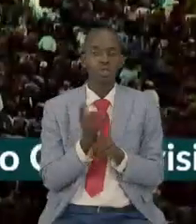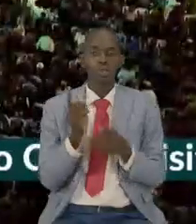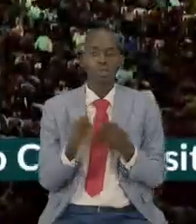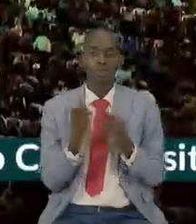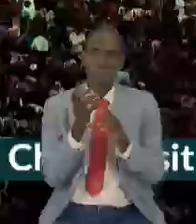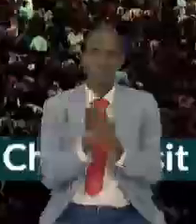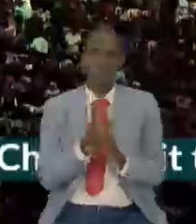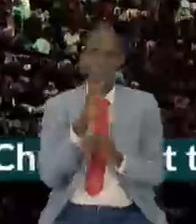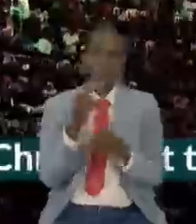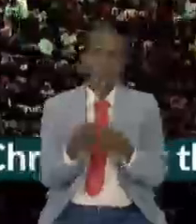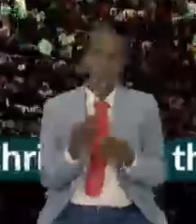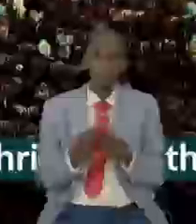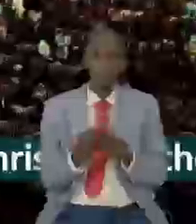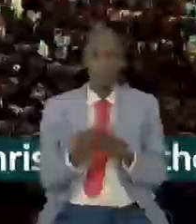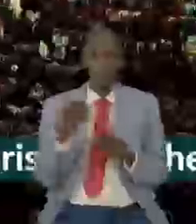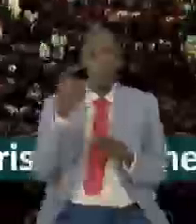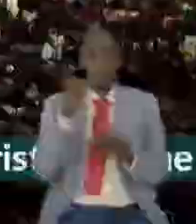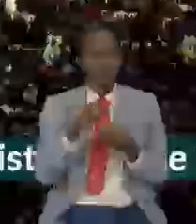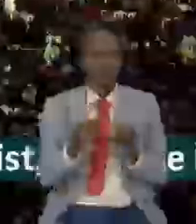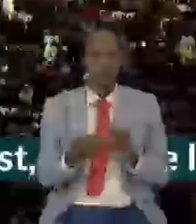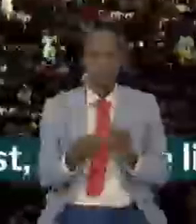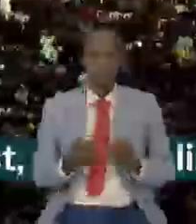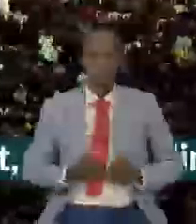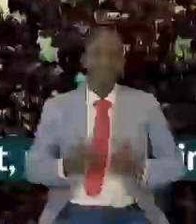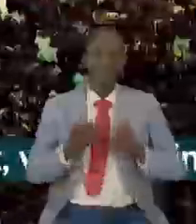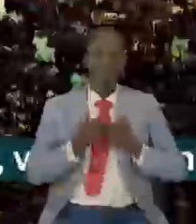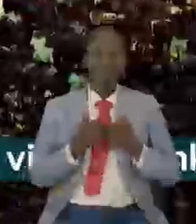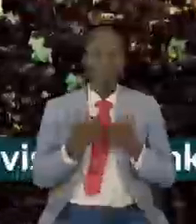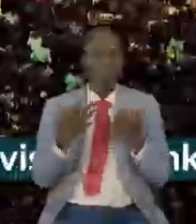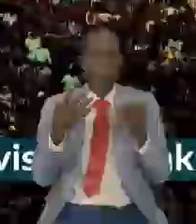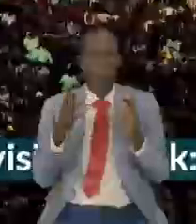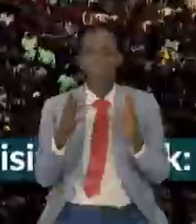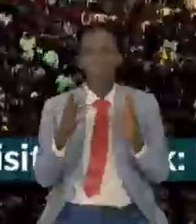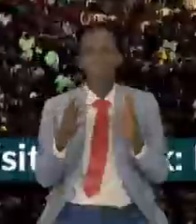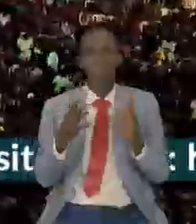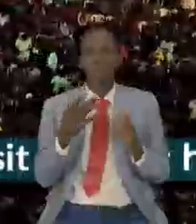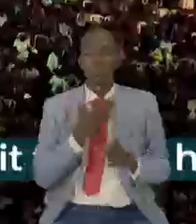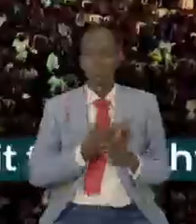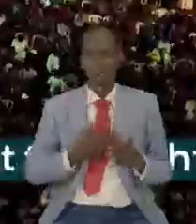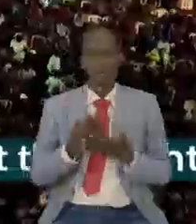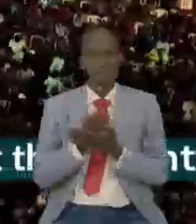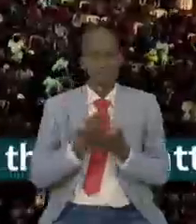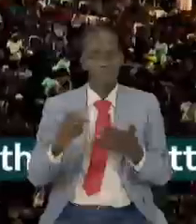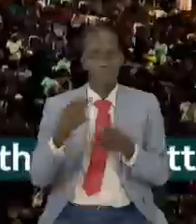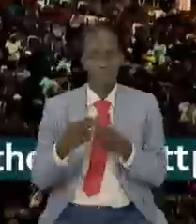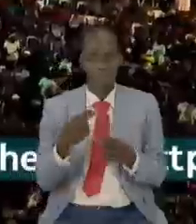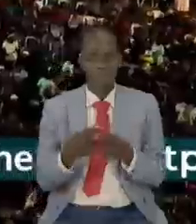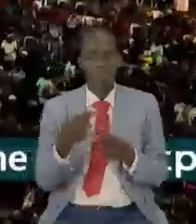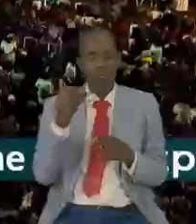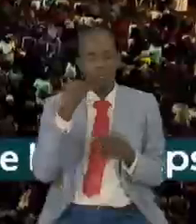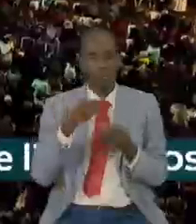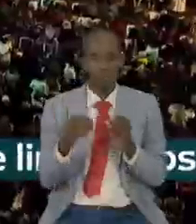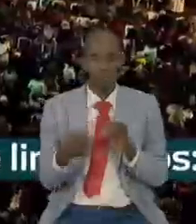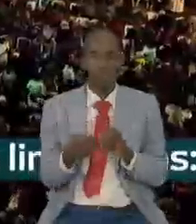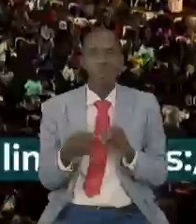it. Make sure you are writing legibly. Capital letters if possible. Please be